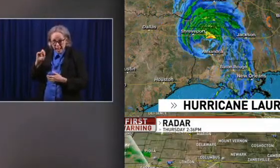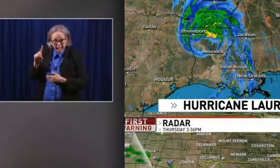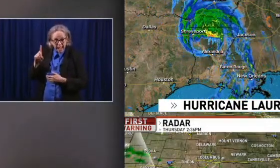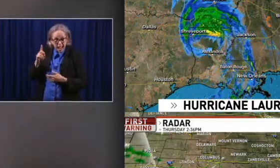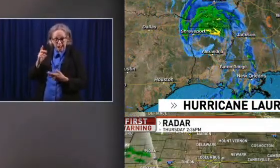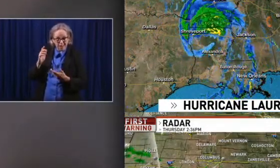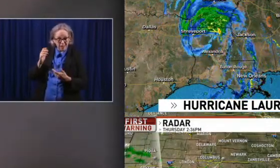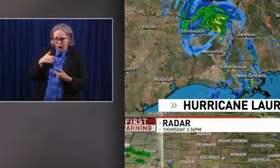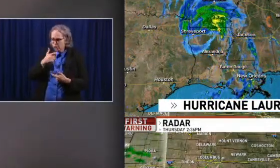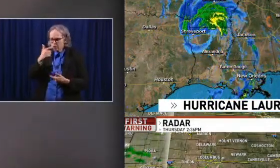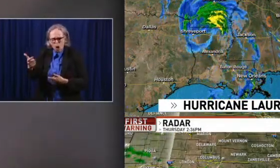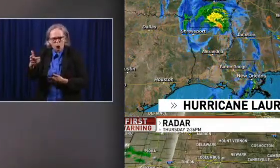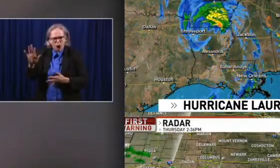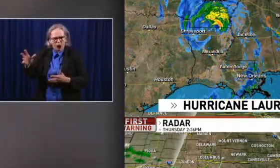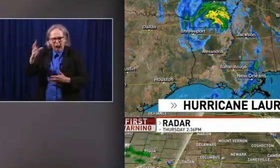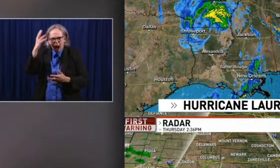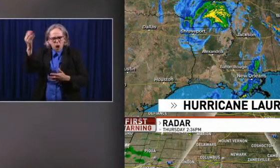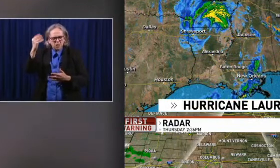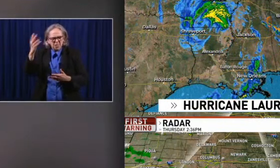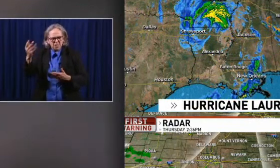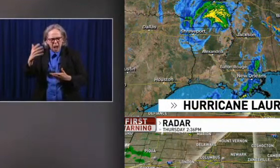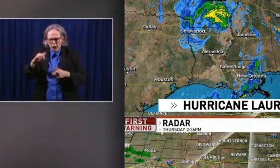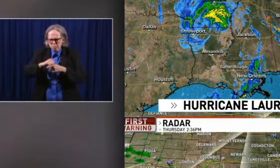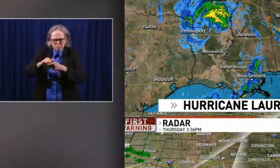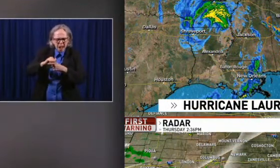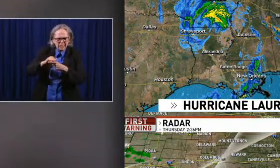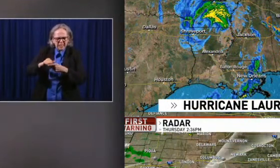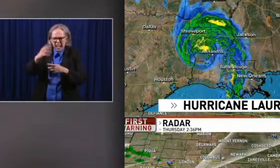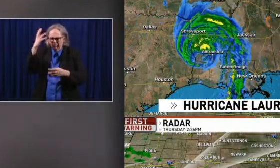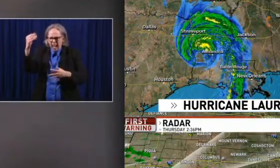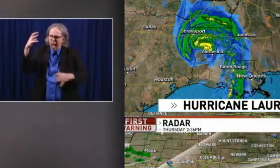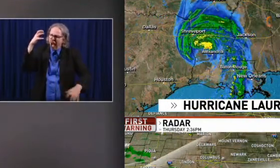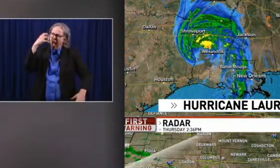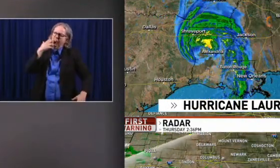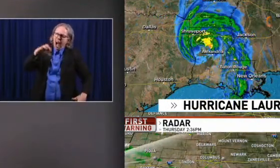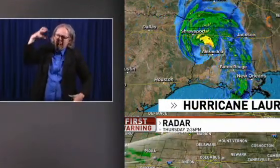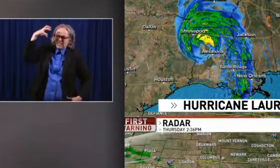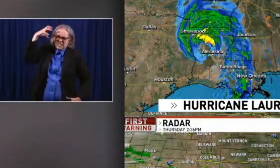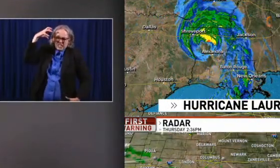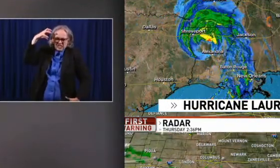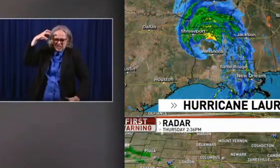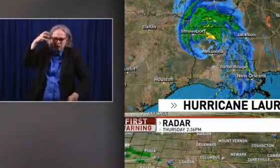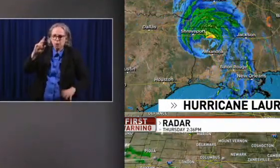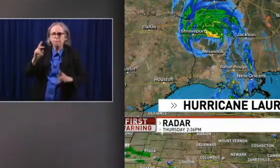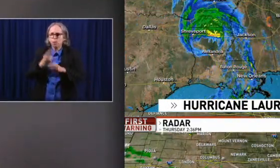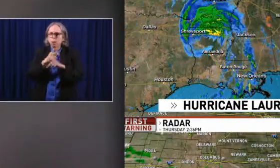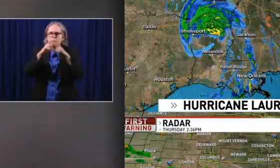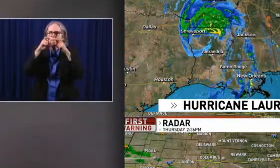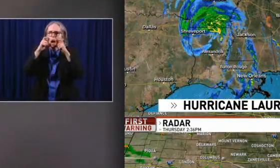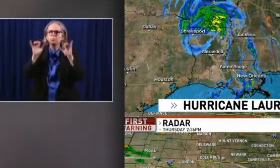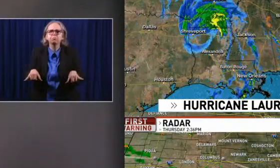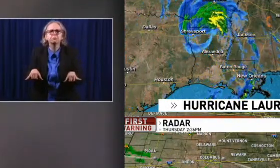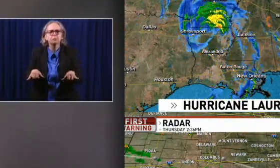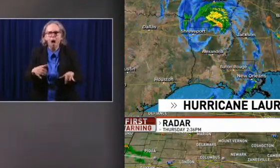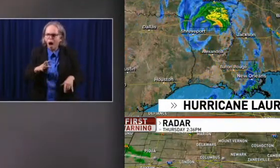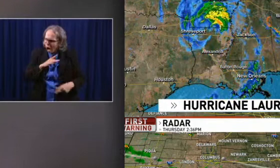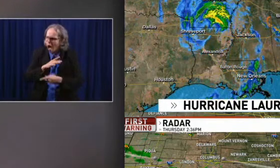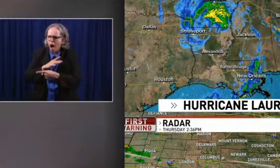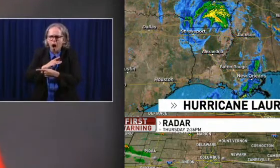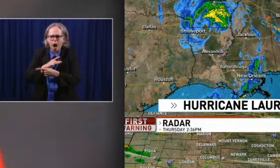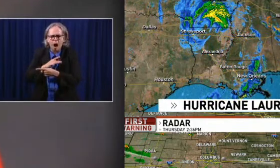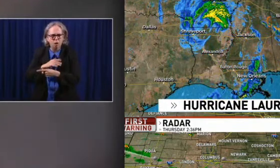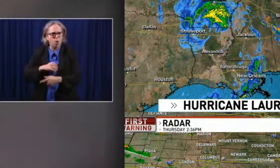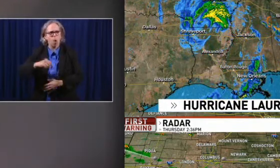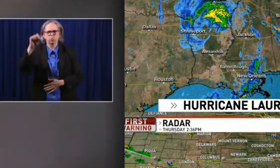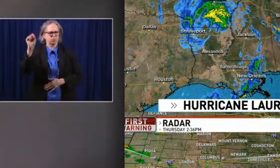no shade, with masks on. And I think if they can do it, we can do it. So thank you, Governor, for asking. Well, Dr. Fell, thank